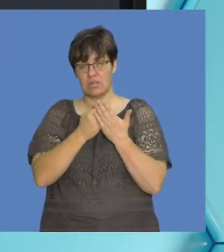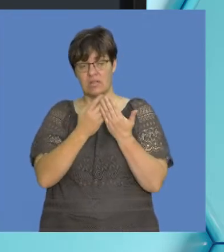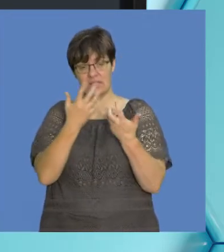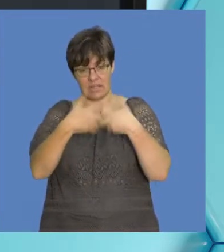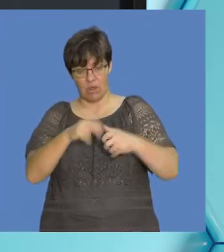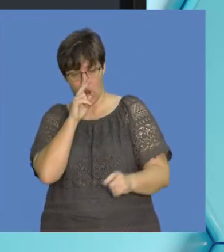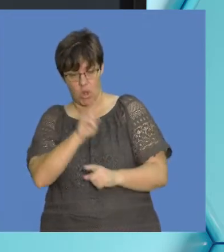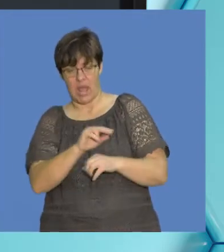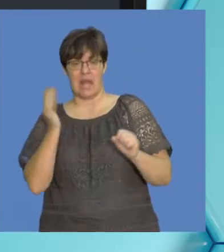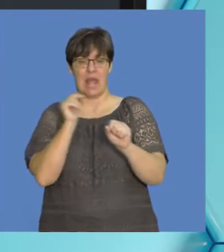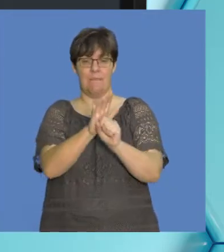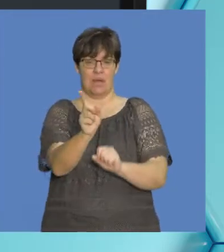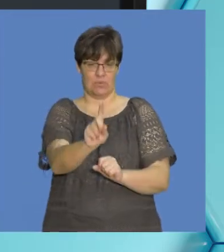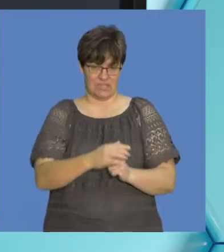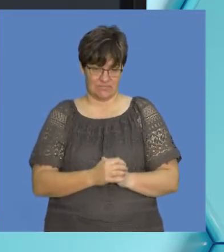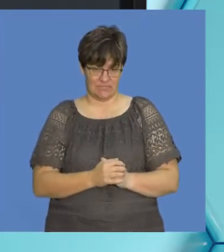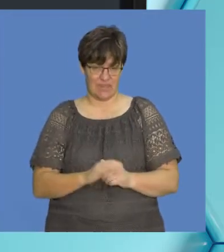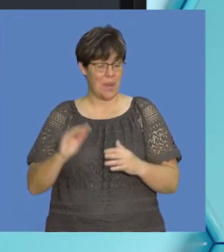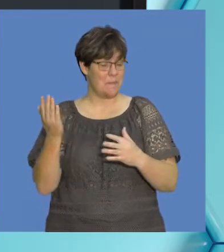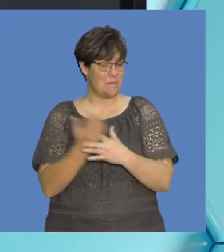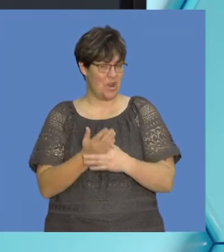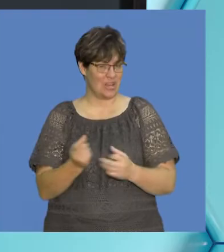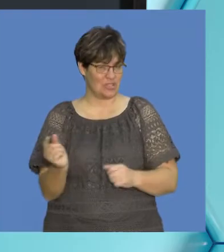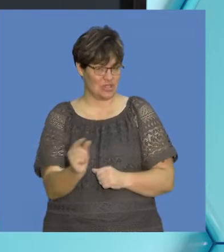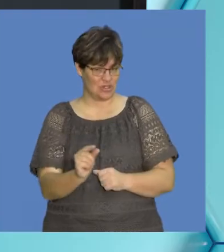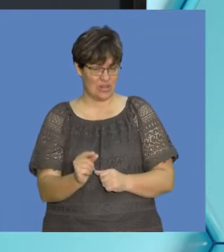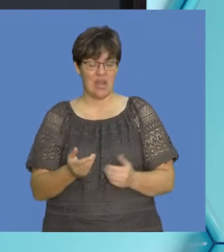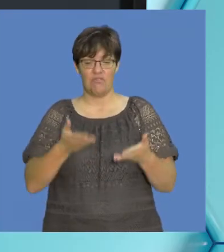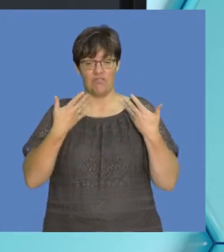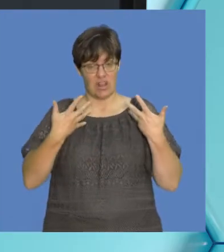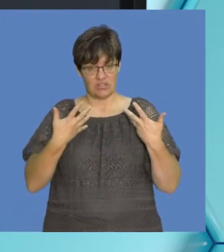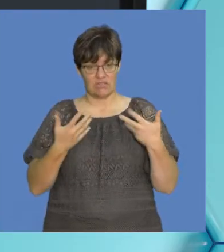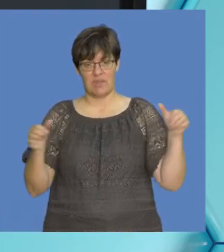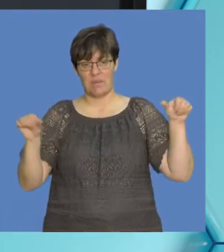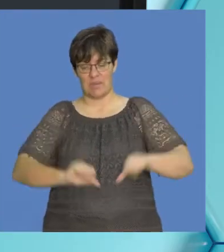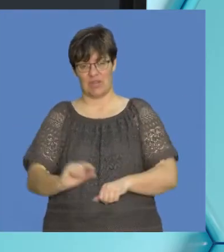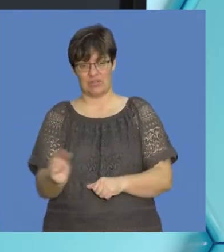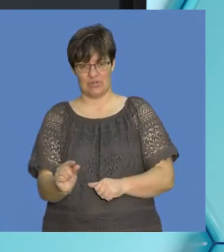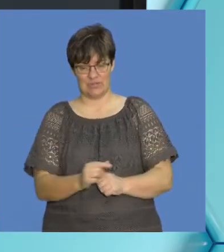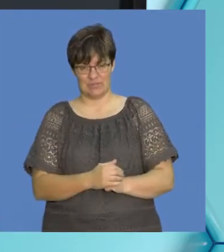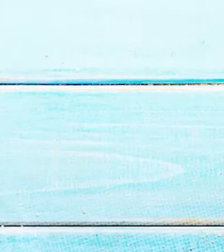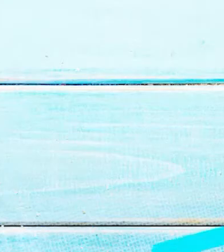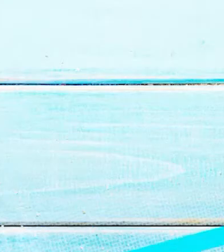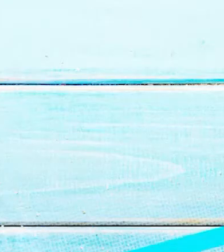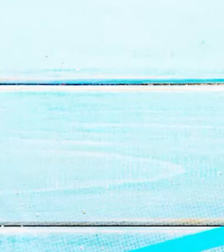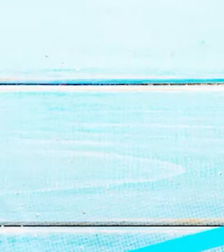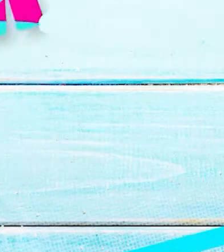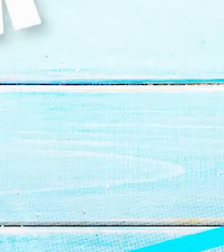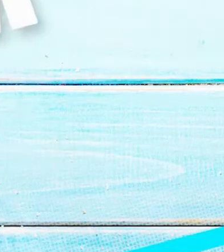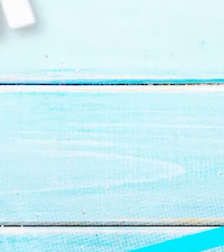statement will look like. Let's take a quick ad break, let's have a quick refresher, and we'll see you in a jiffy.